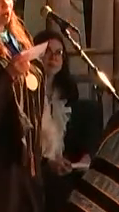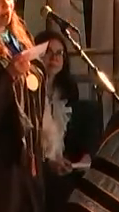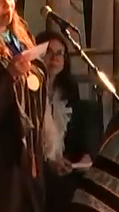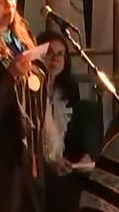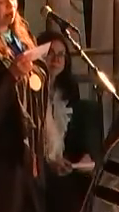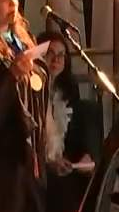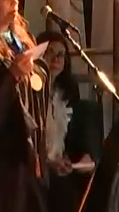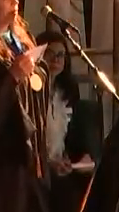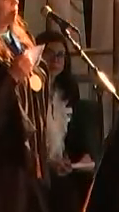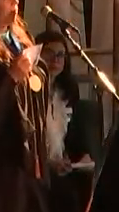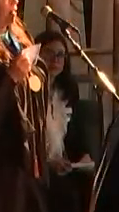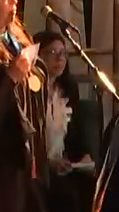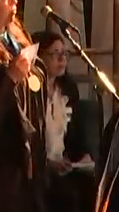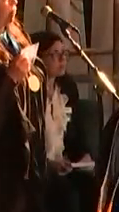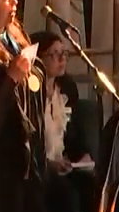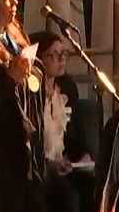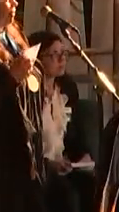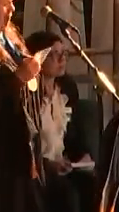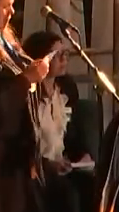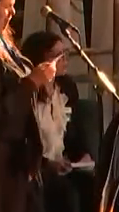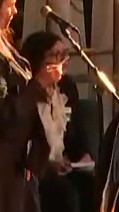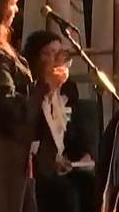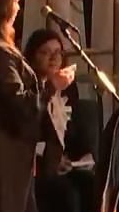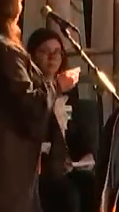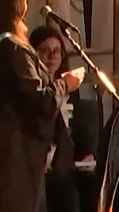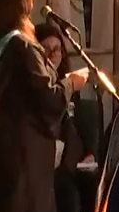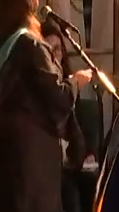Brett J. Misterato, magna cum laude.